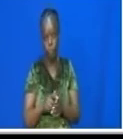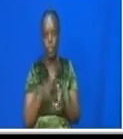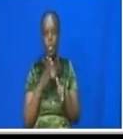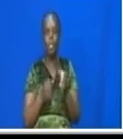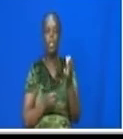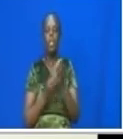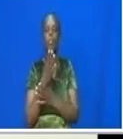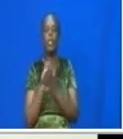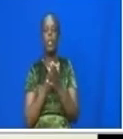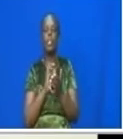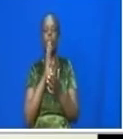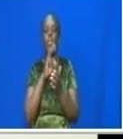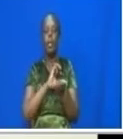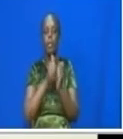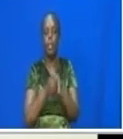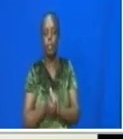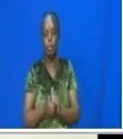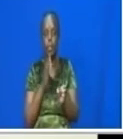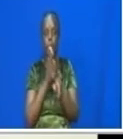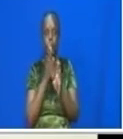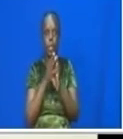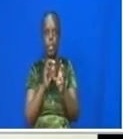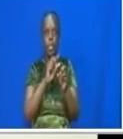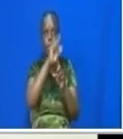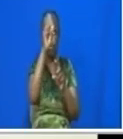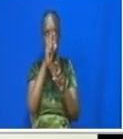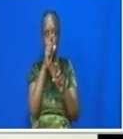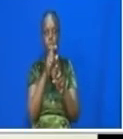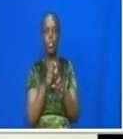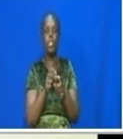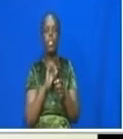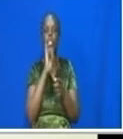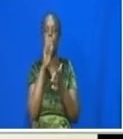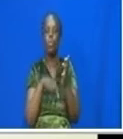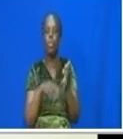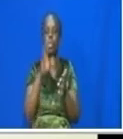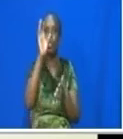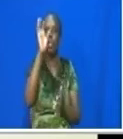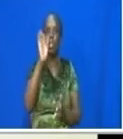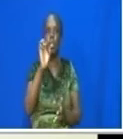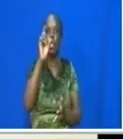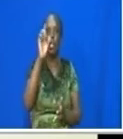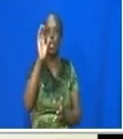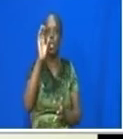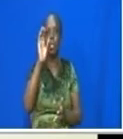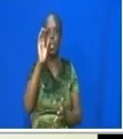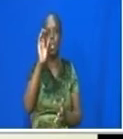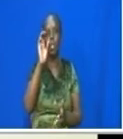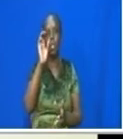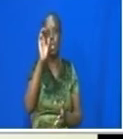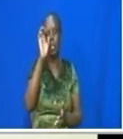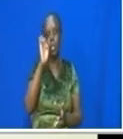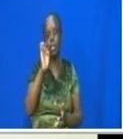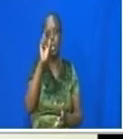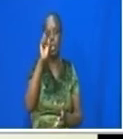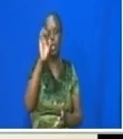to adapt. So here the plants will adapt. But the main thing in the question is except.